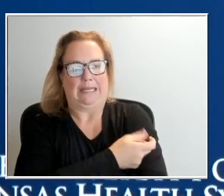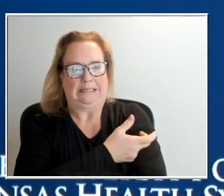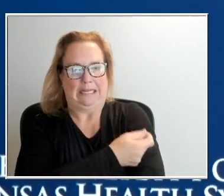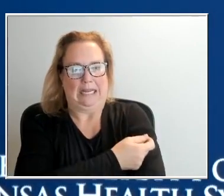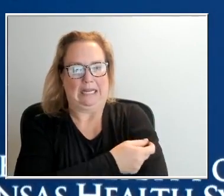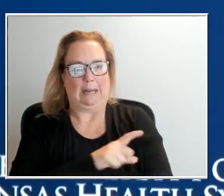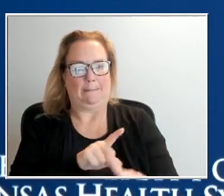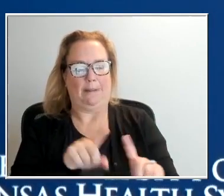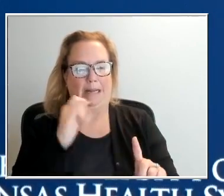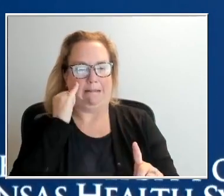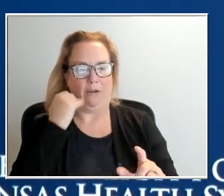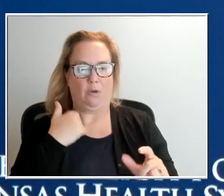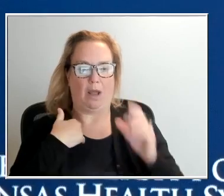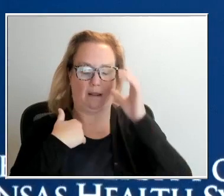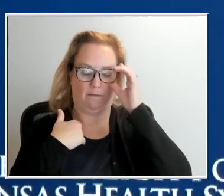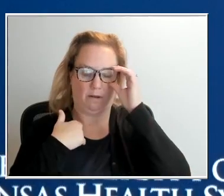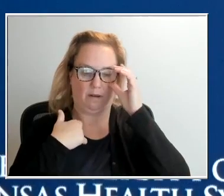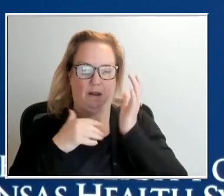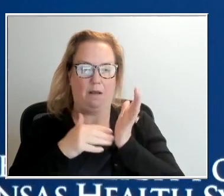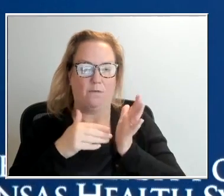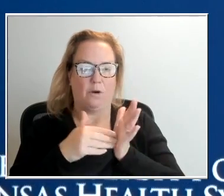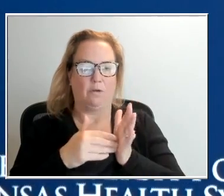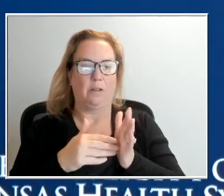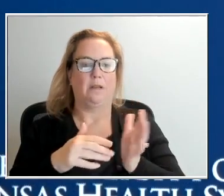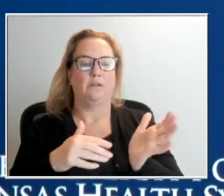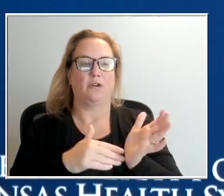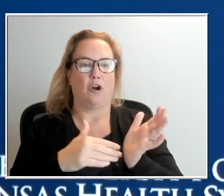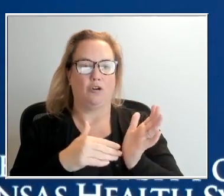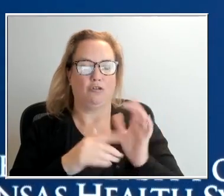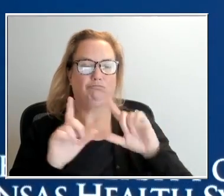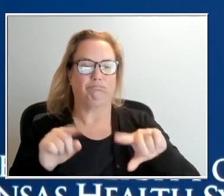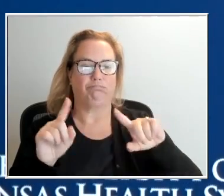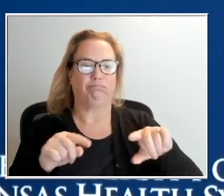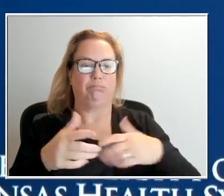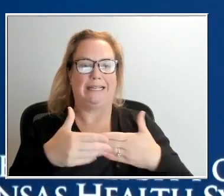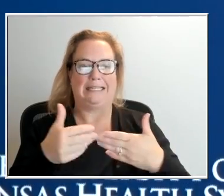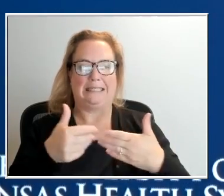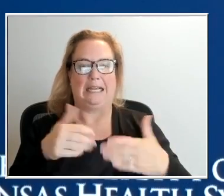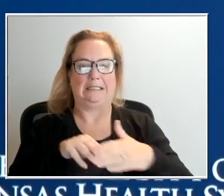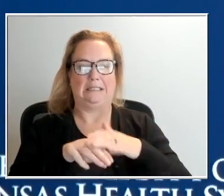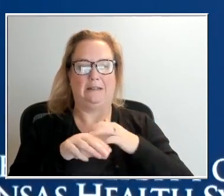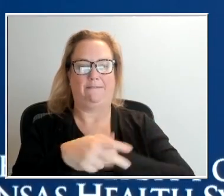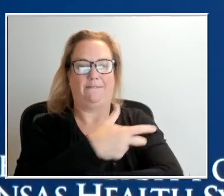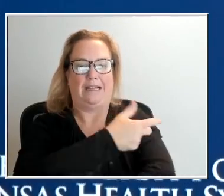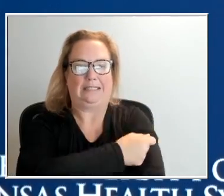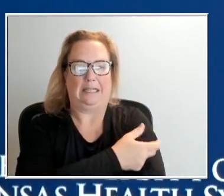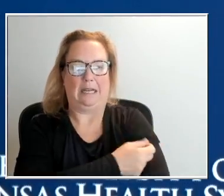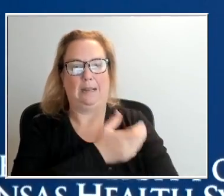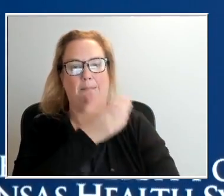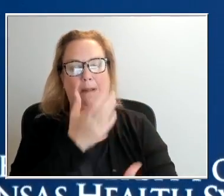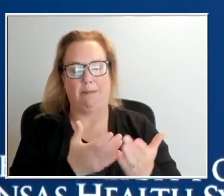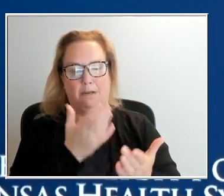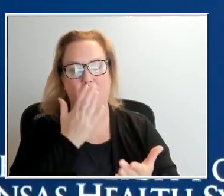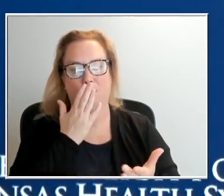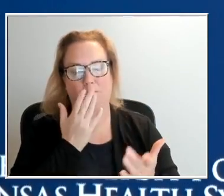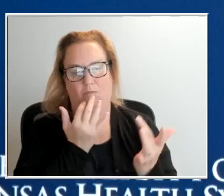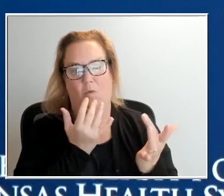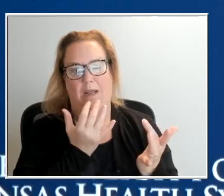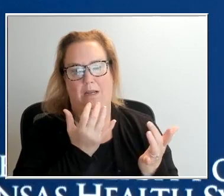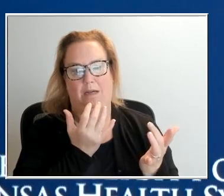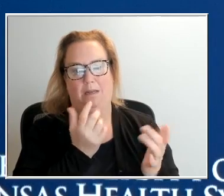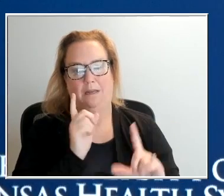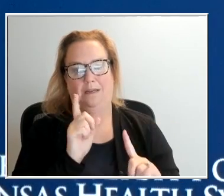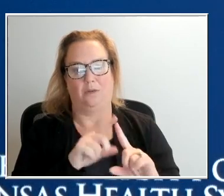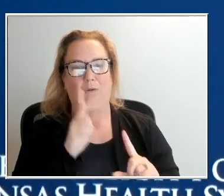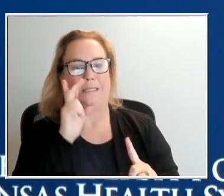have frequent visits with your medical care providers or have easy access to vaccines, it may be reasonable to wait a little bit until we start